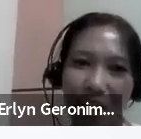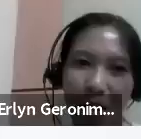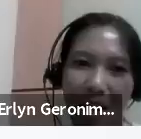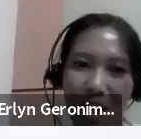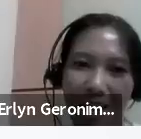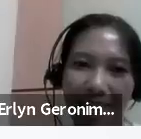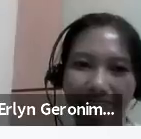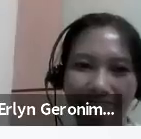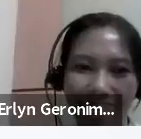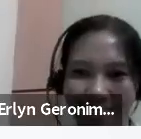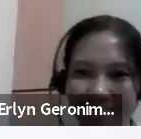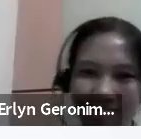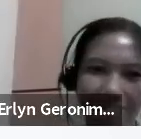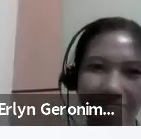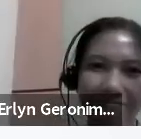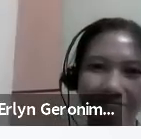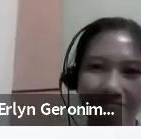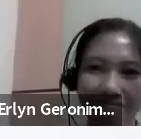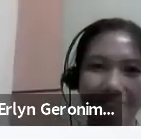Distance Education.